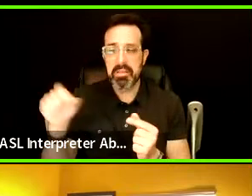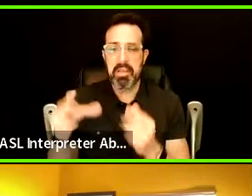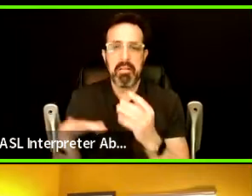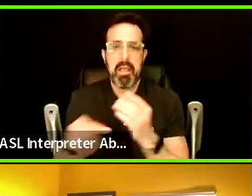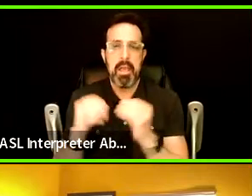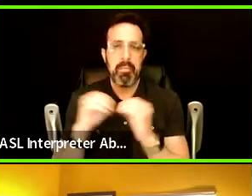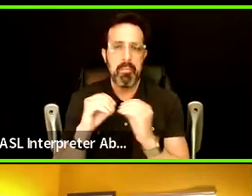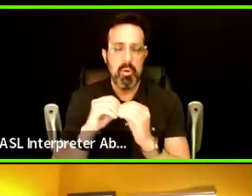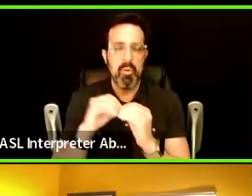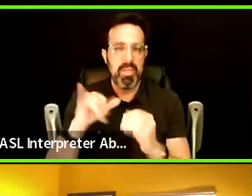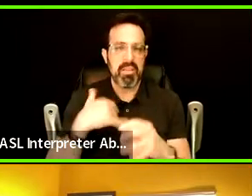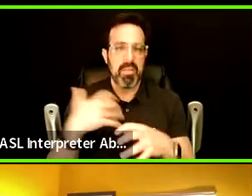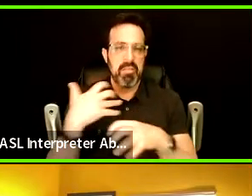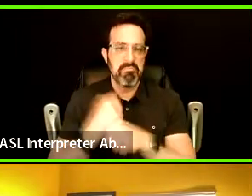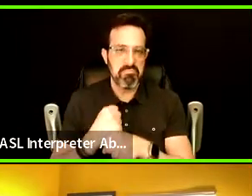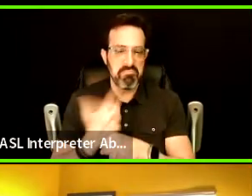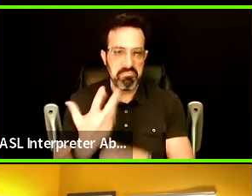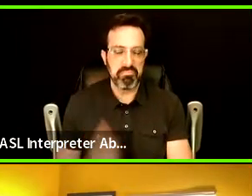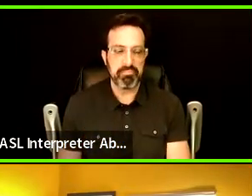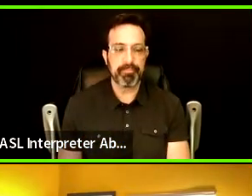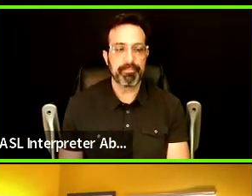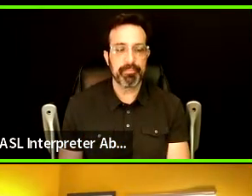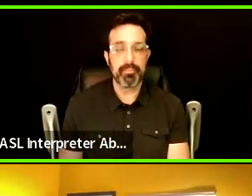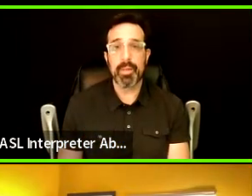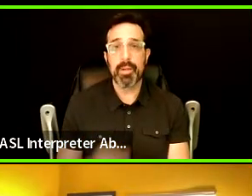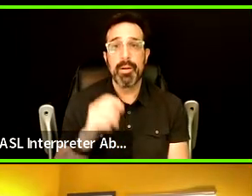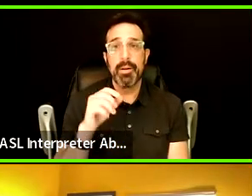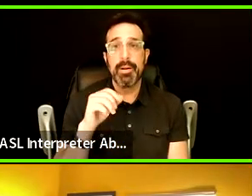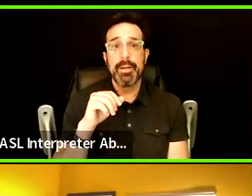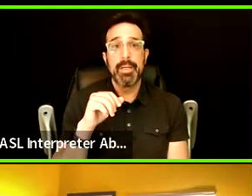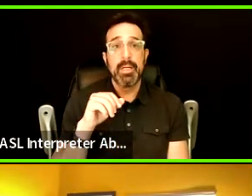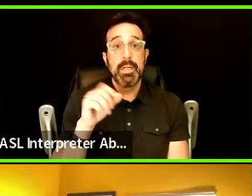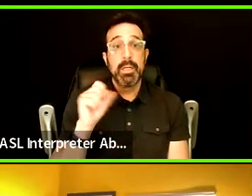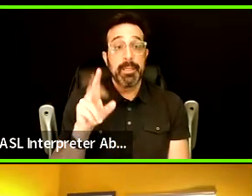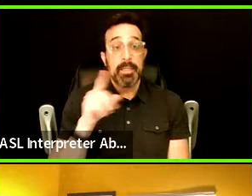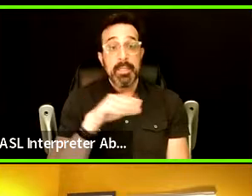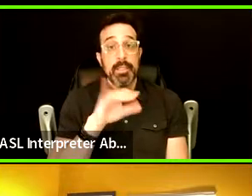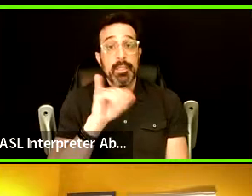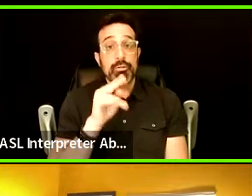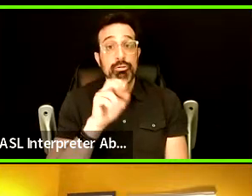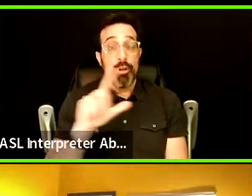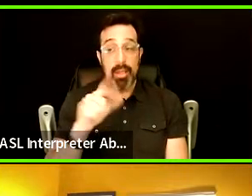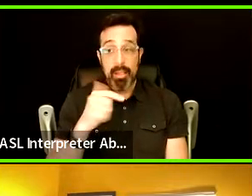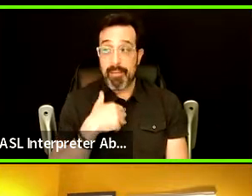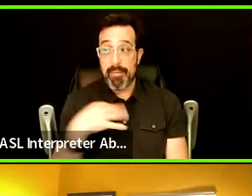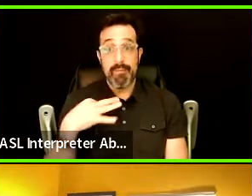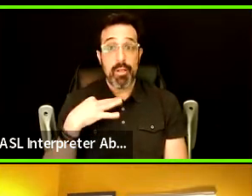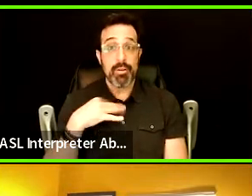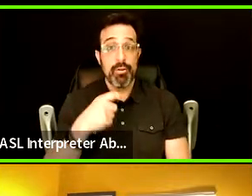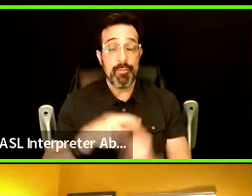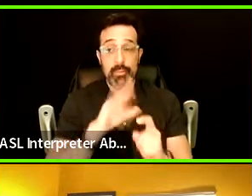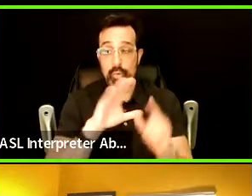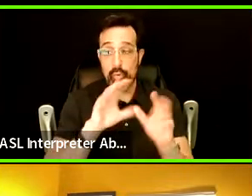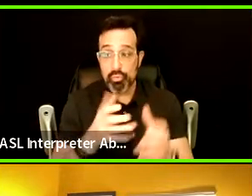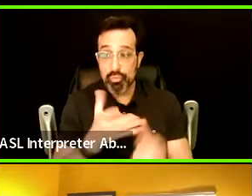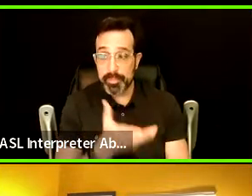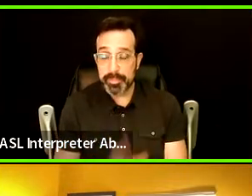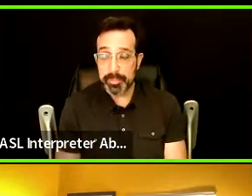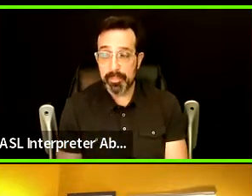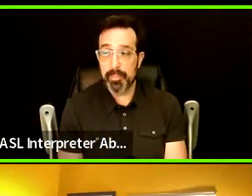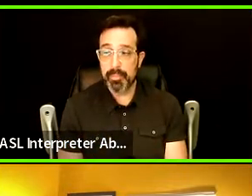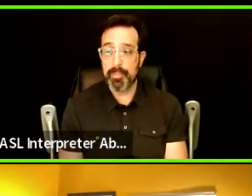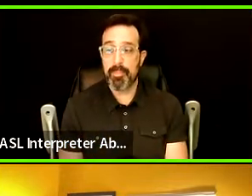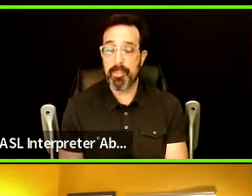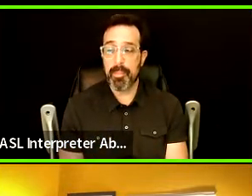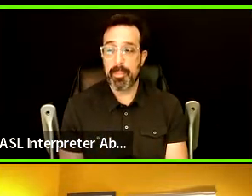Awesome. Thank you so much. Appreciate it. Jonelle, do we have a volunteer from your group to report out? We don't, but I'll ask Brenda, who